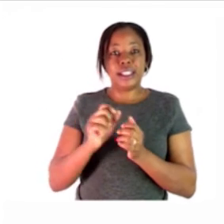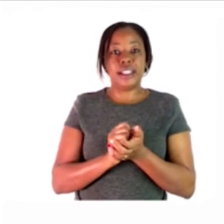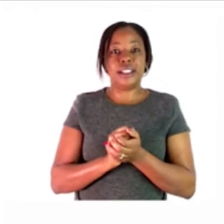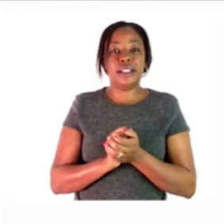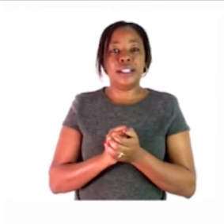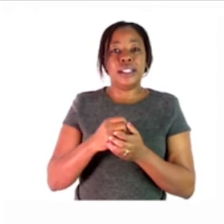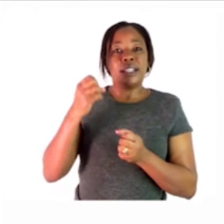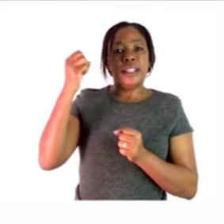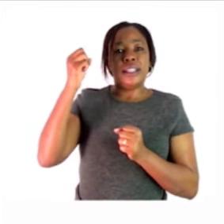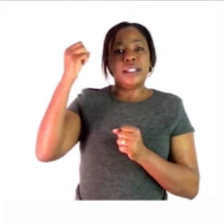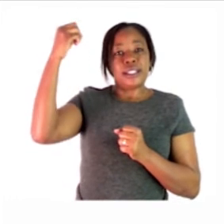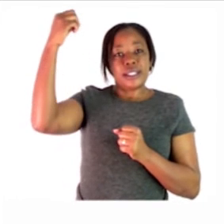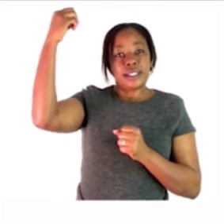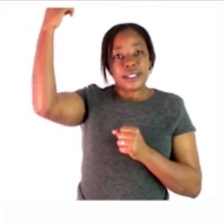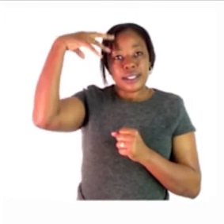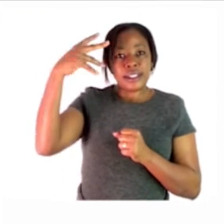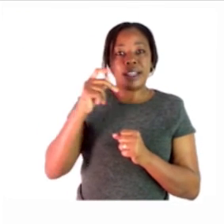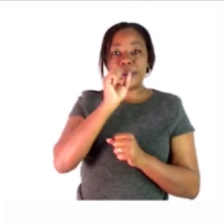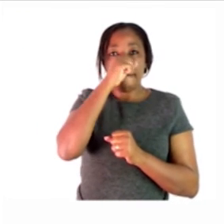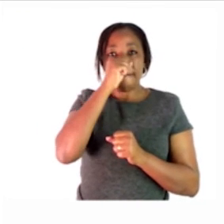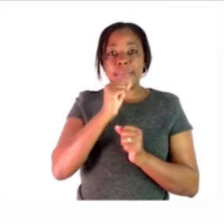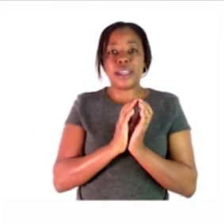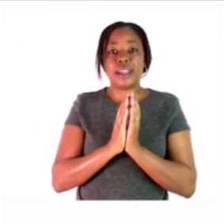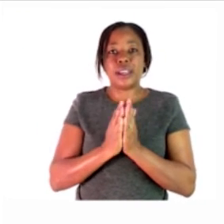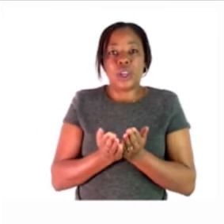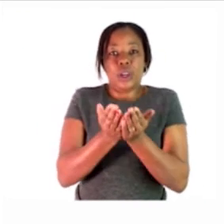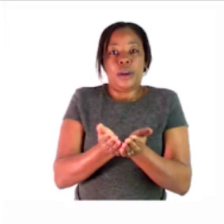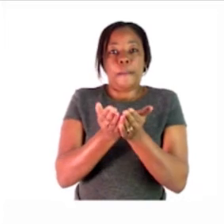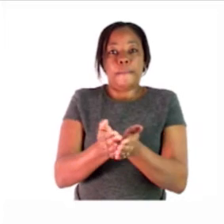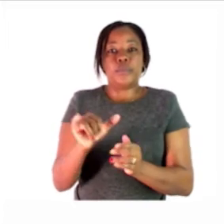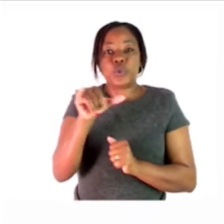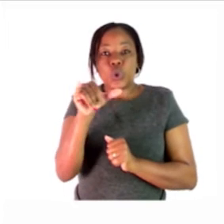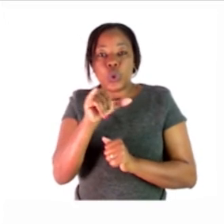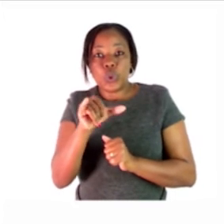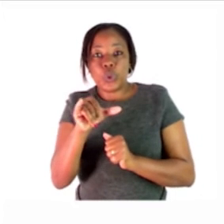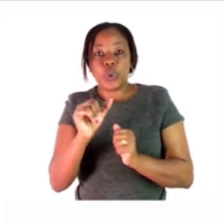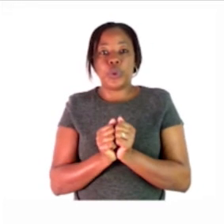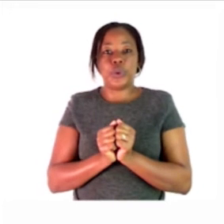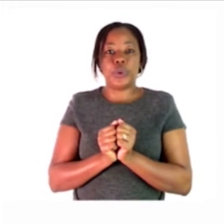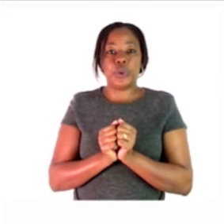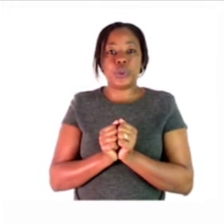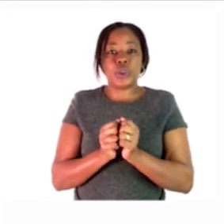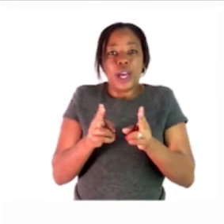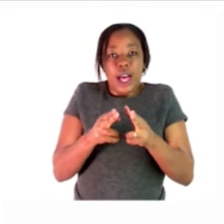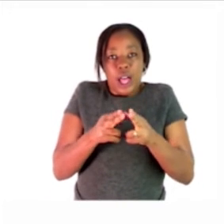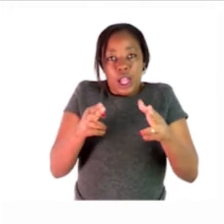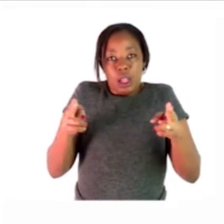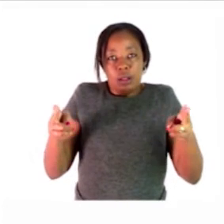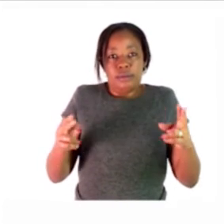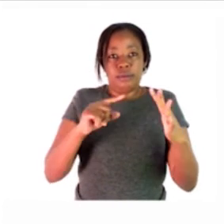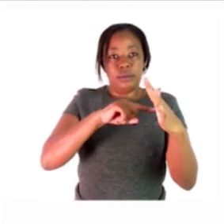sun, pig, boat. Which words are having a long